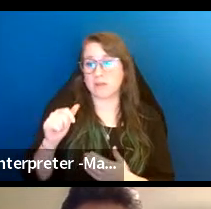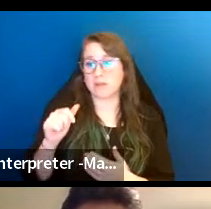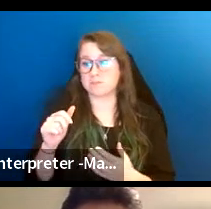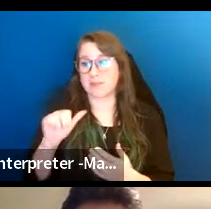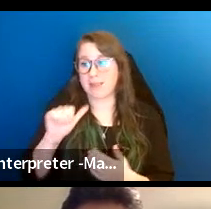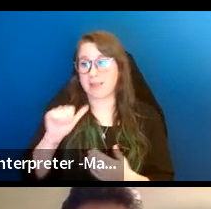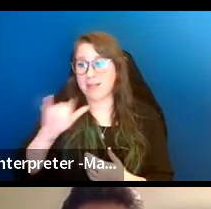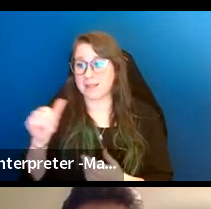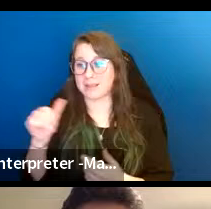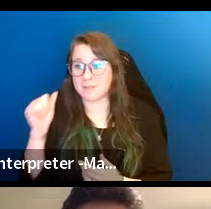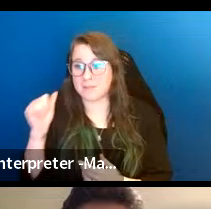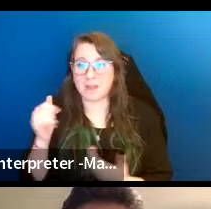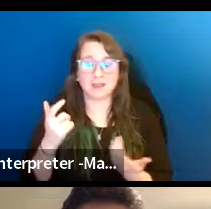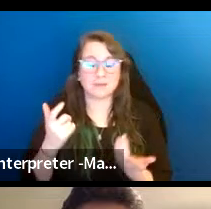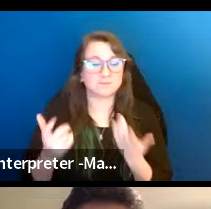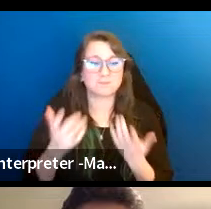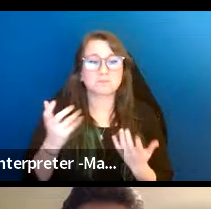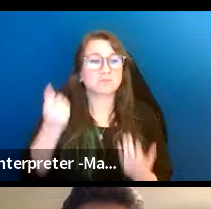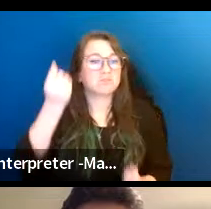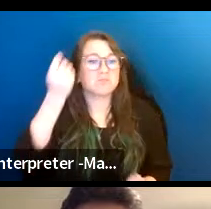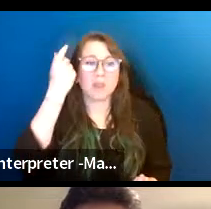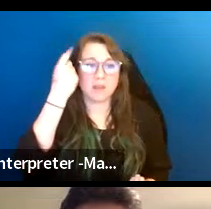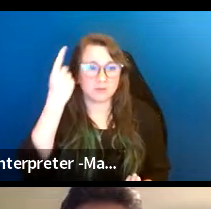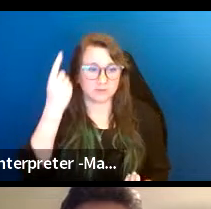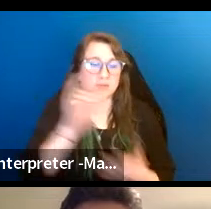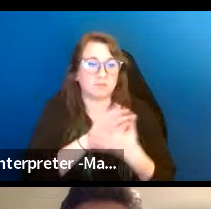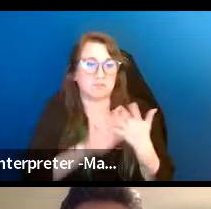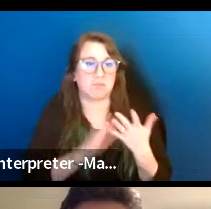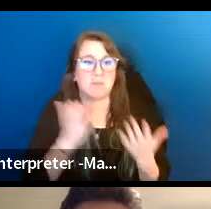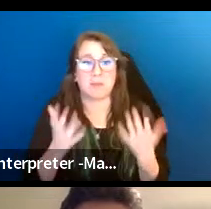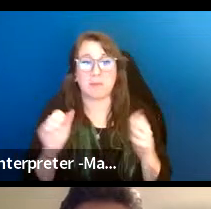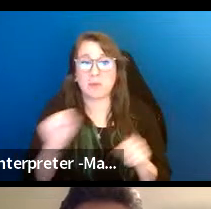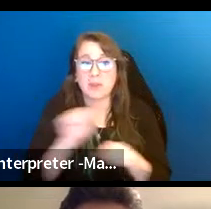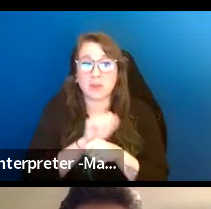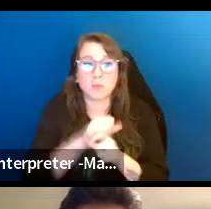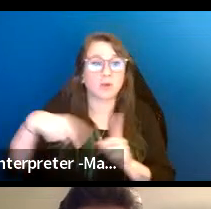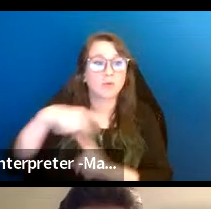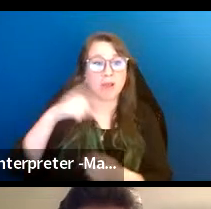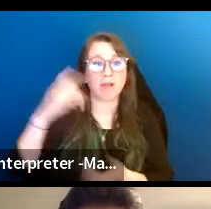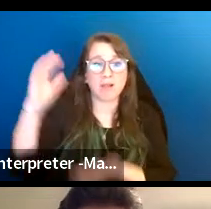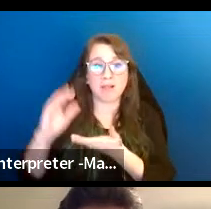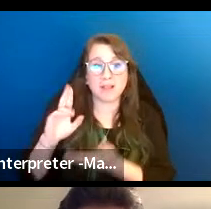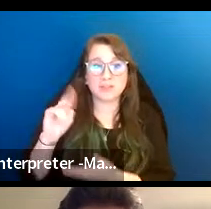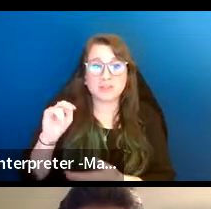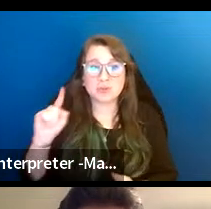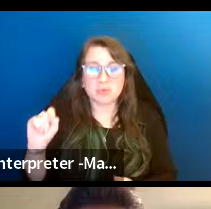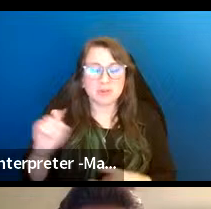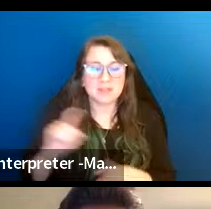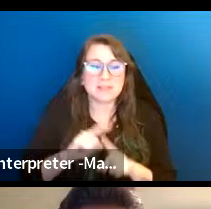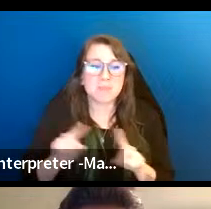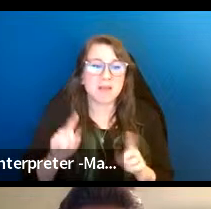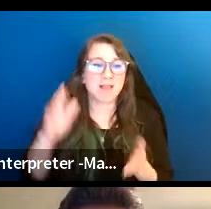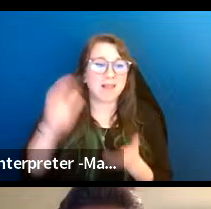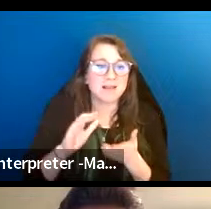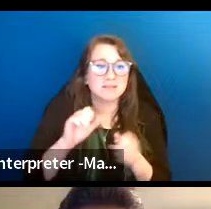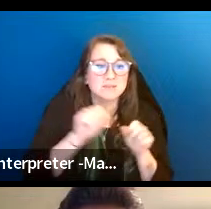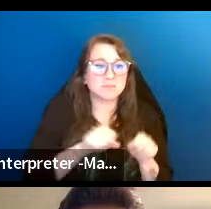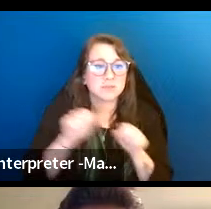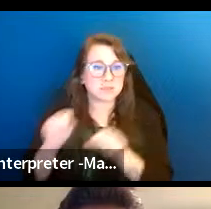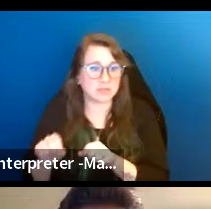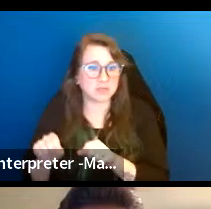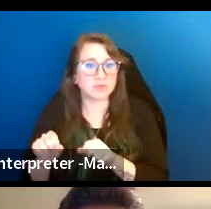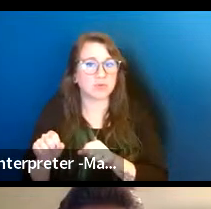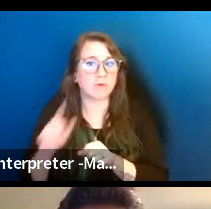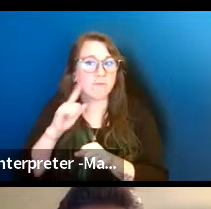But even if there's maybe some workaround on less units, is just less potential